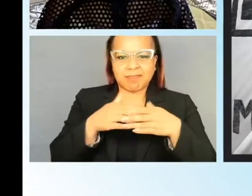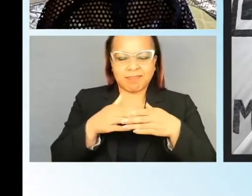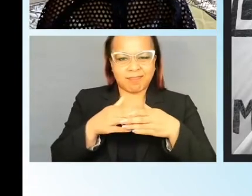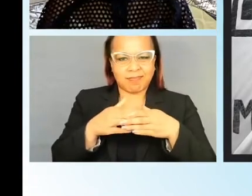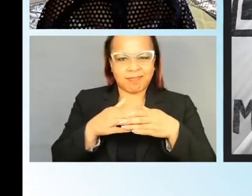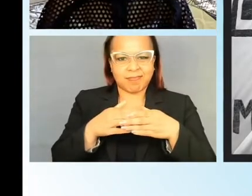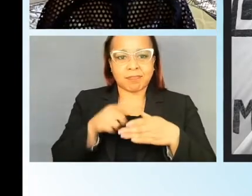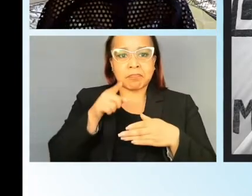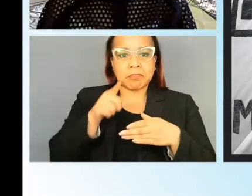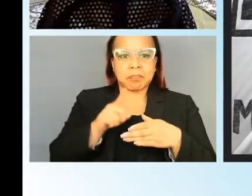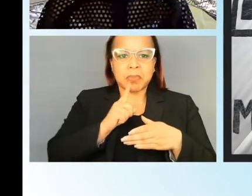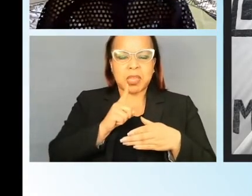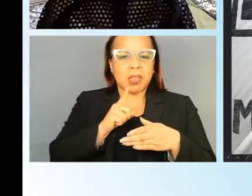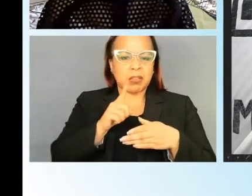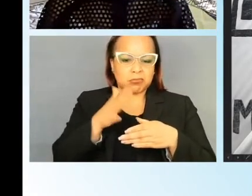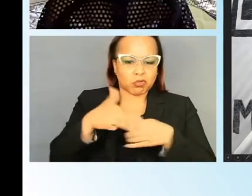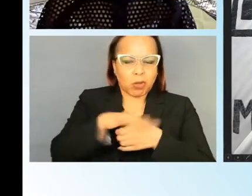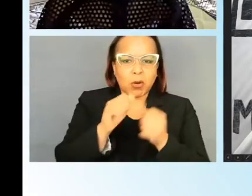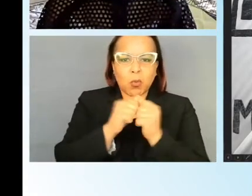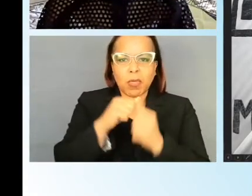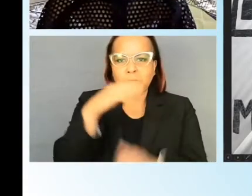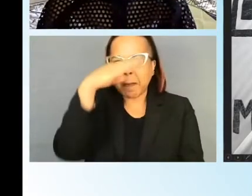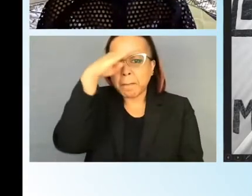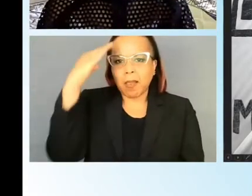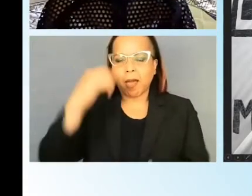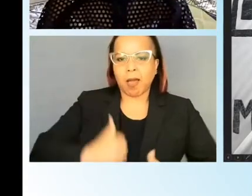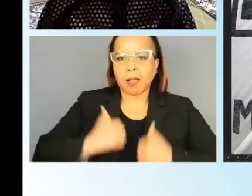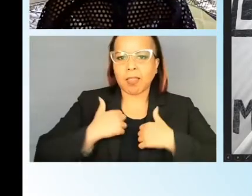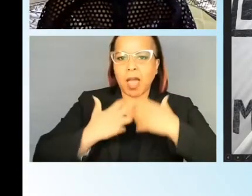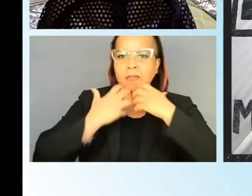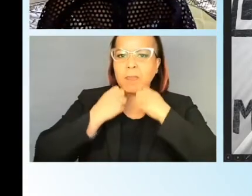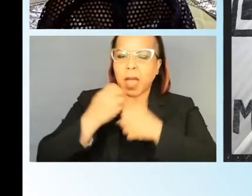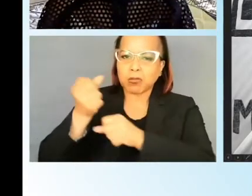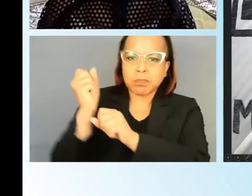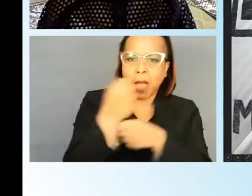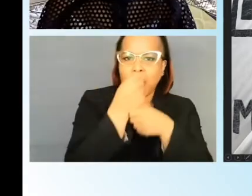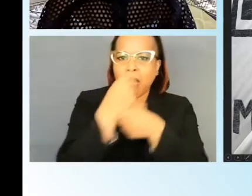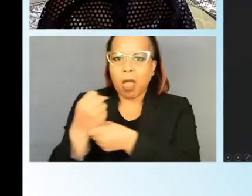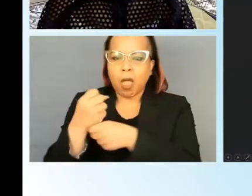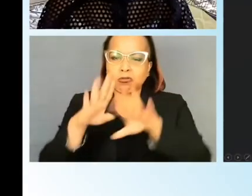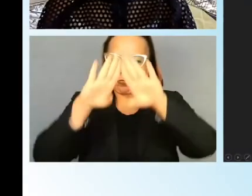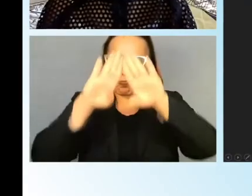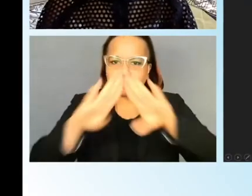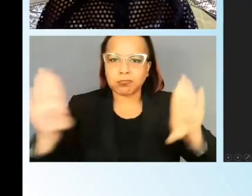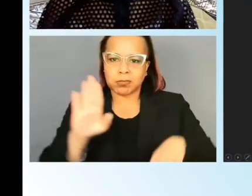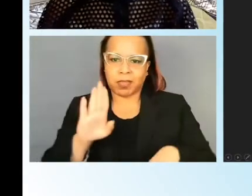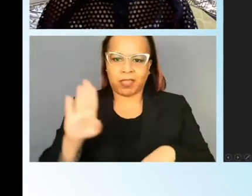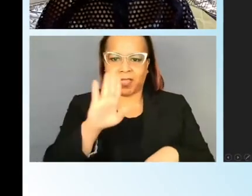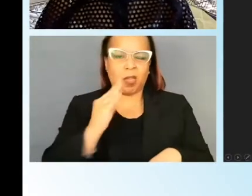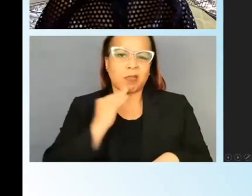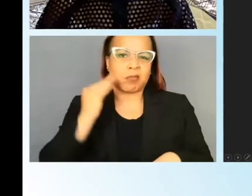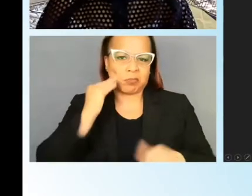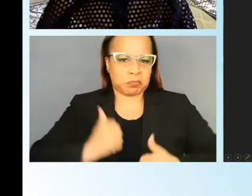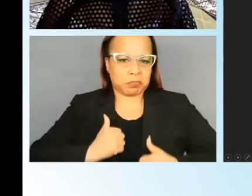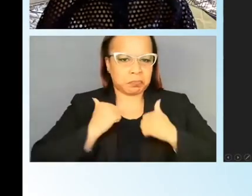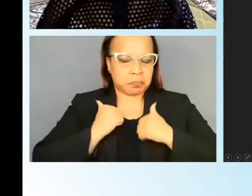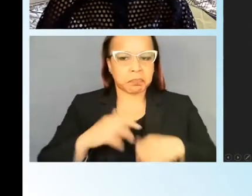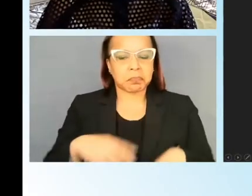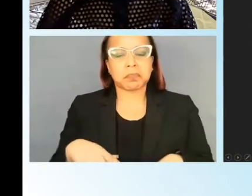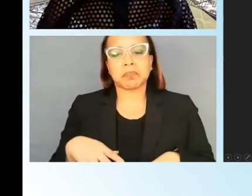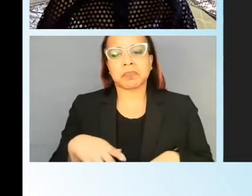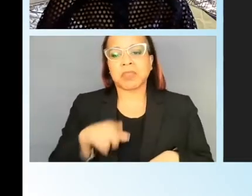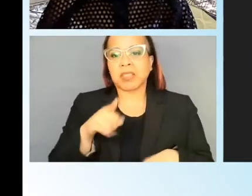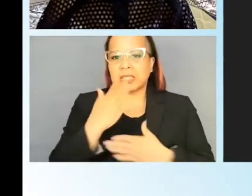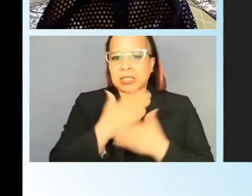being shrouded with Black Lives Matter banners on their residential housing. So this is something